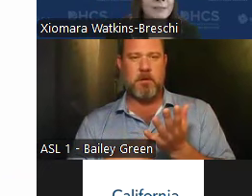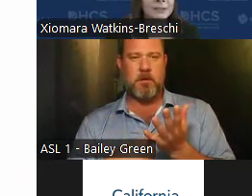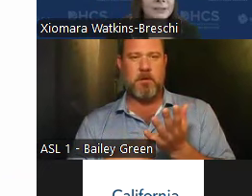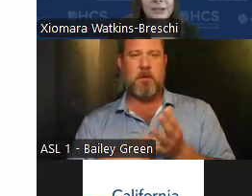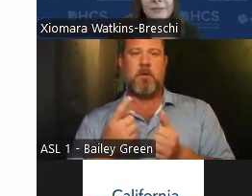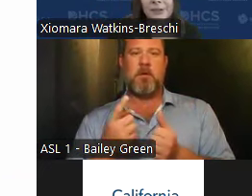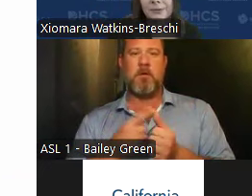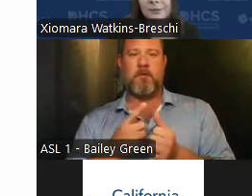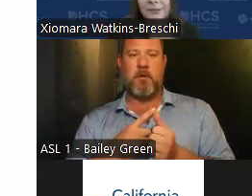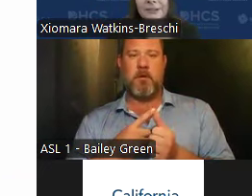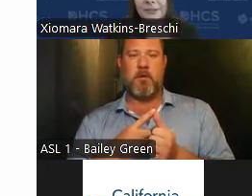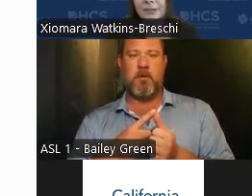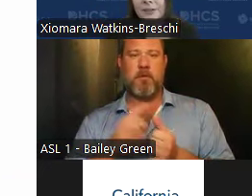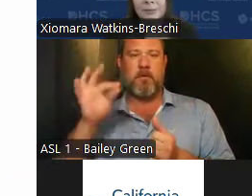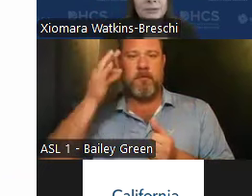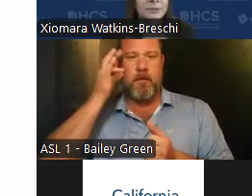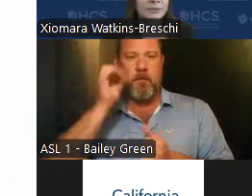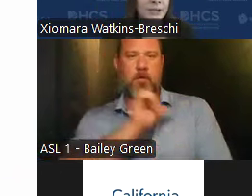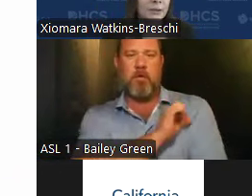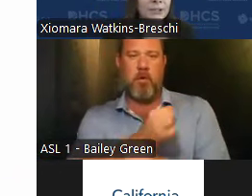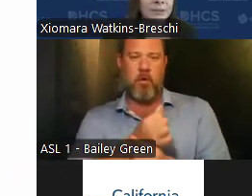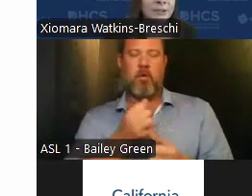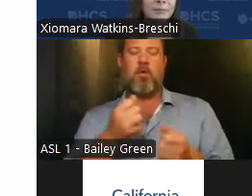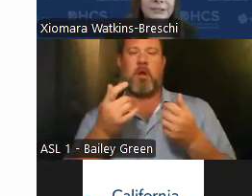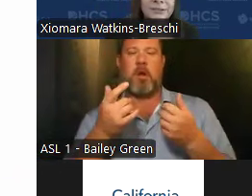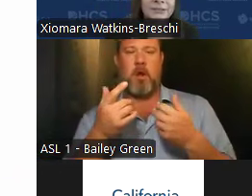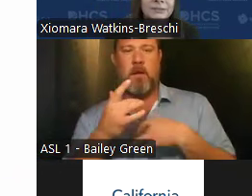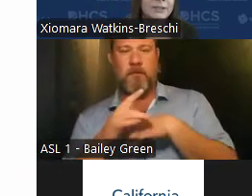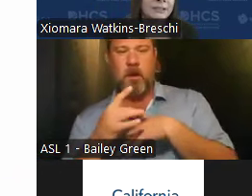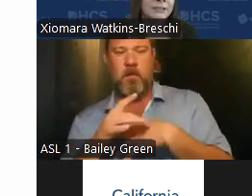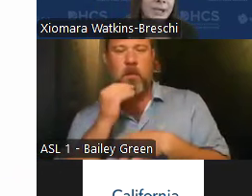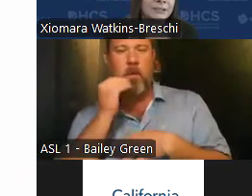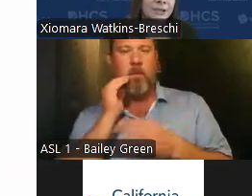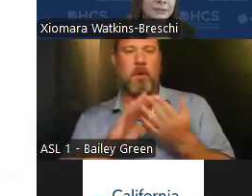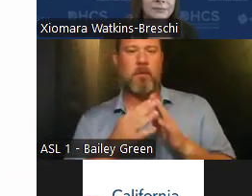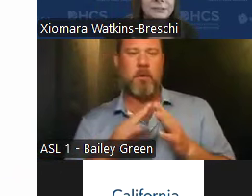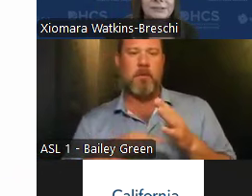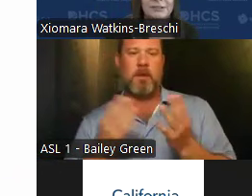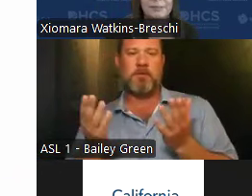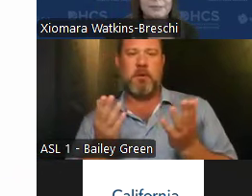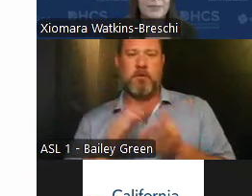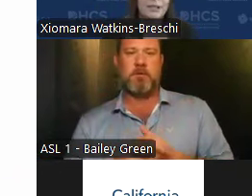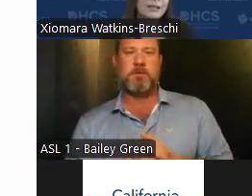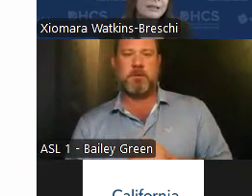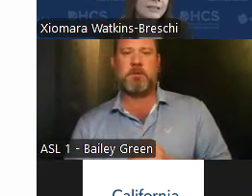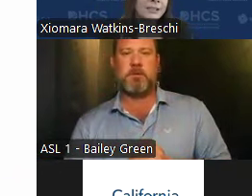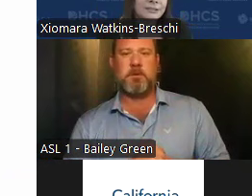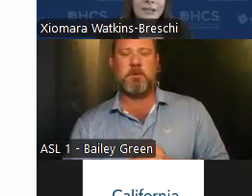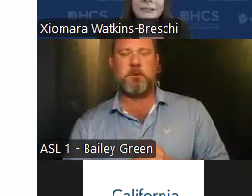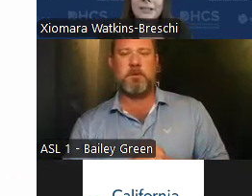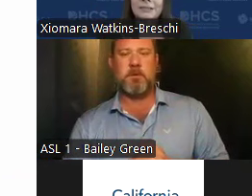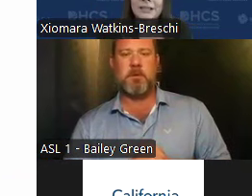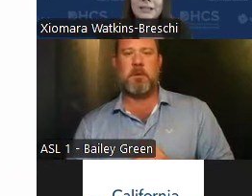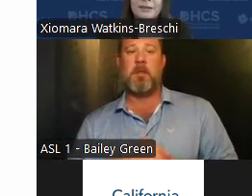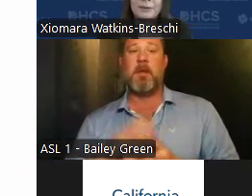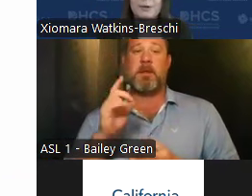we have been looking at federal authorities that are available to provide home and community-based services within the managed care delivery system.